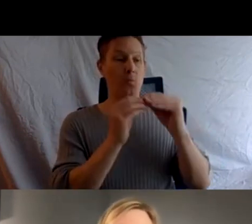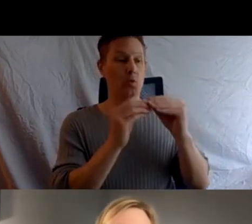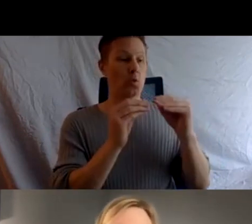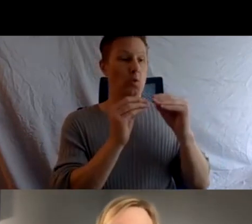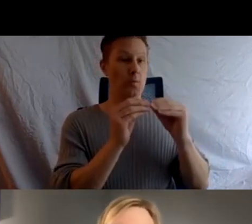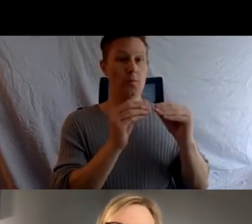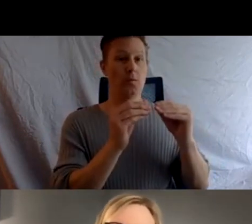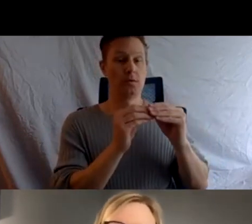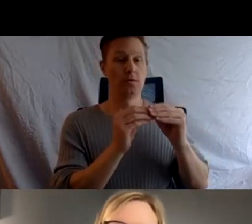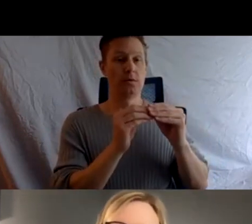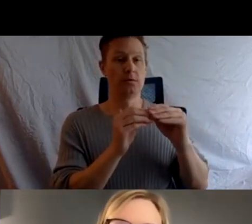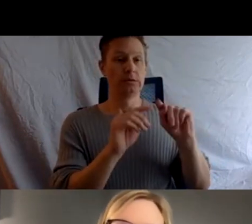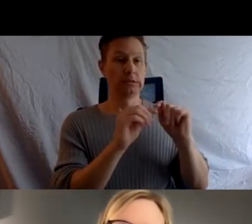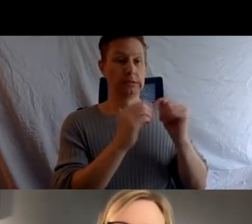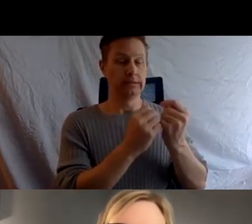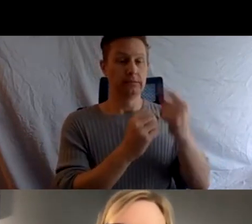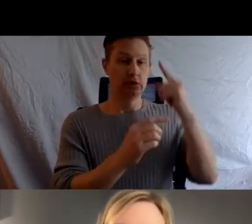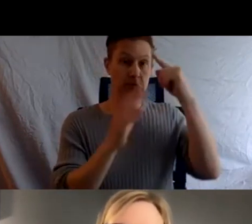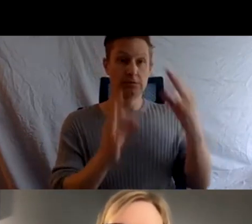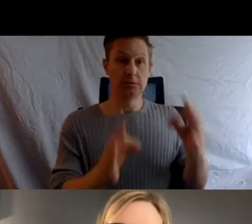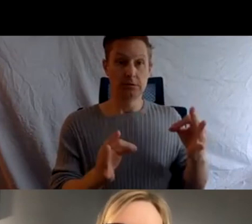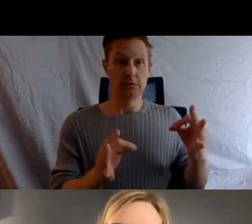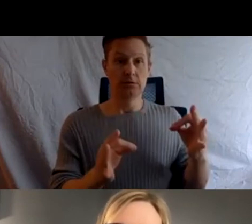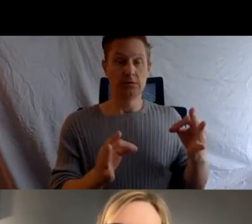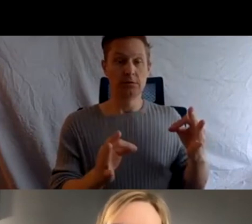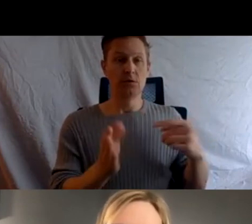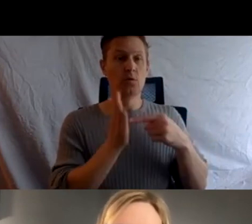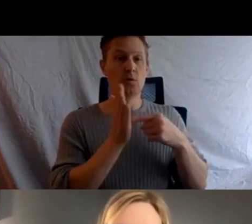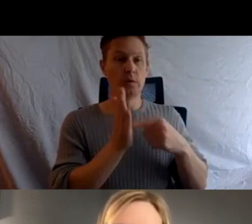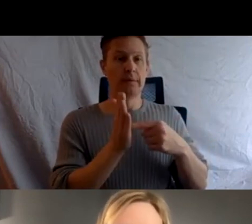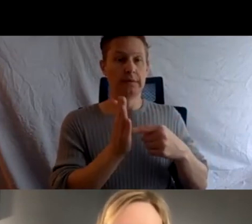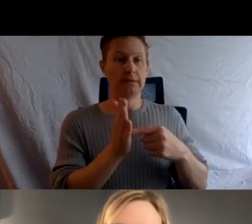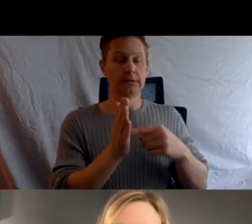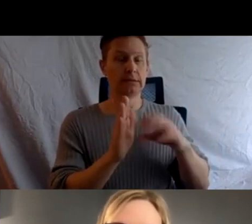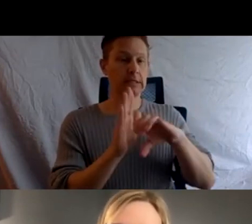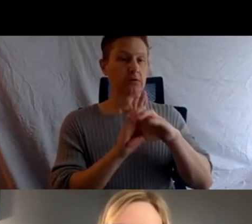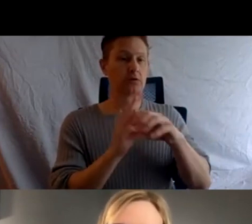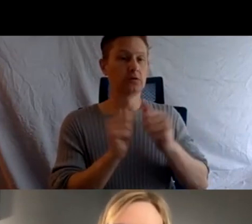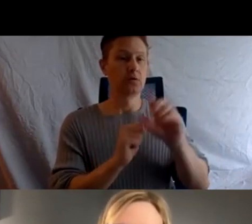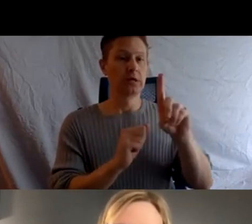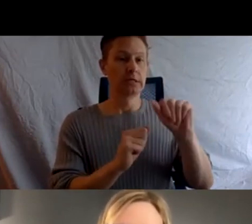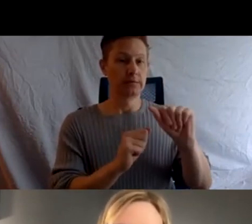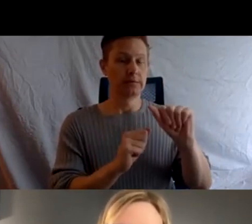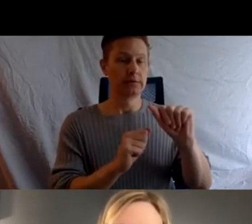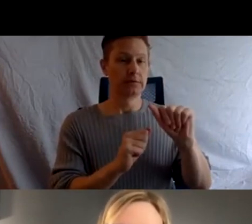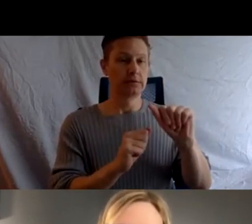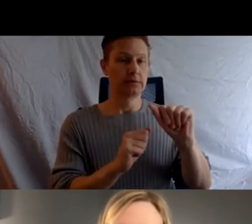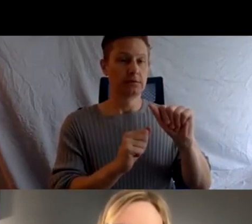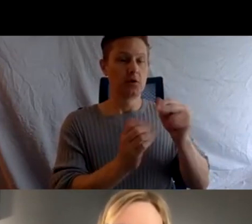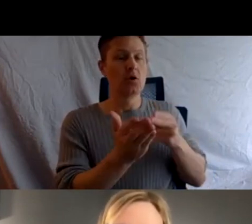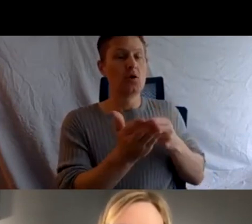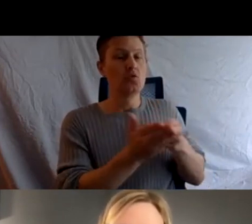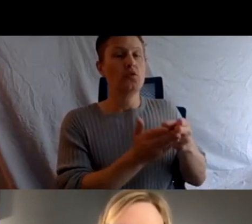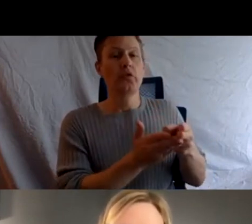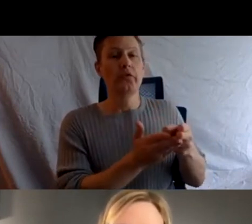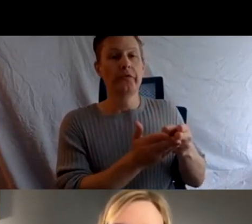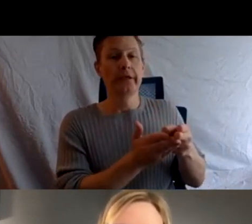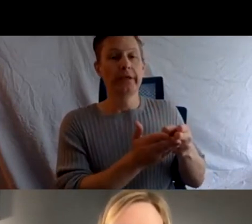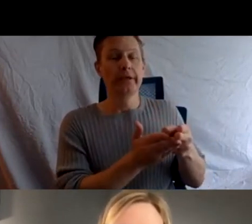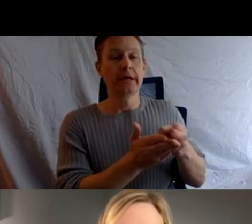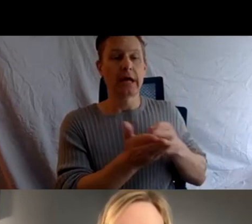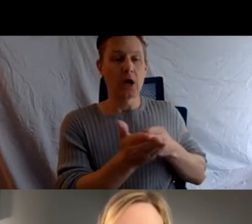more teams decide to represent characters with disabilities authentically and take a page